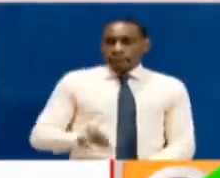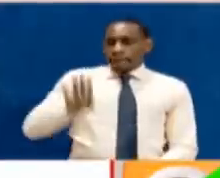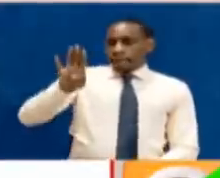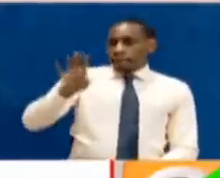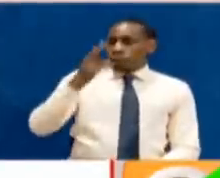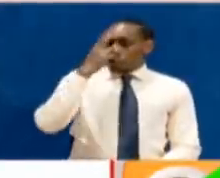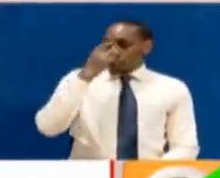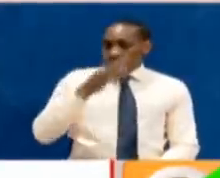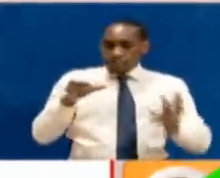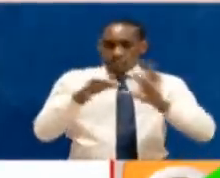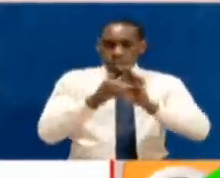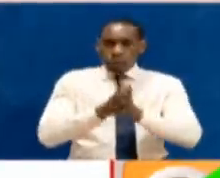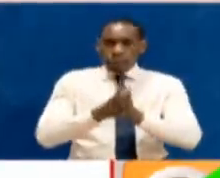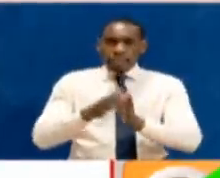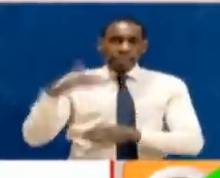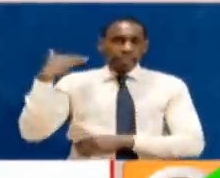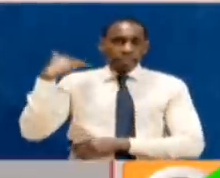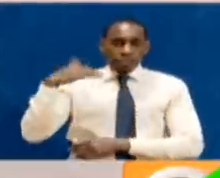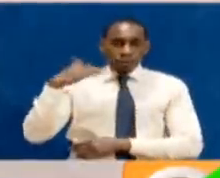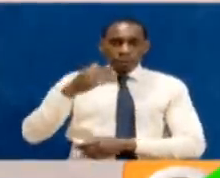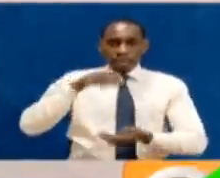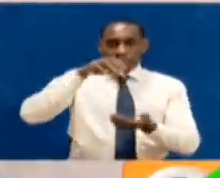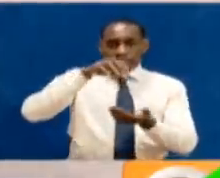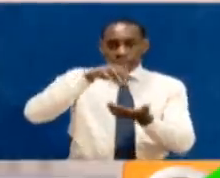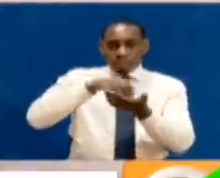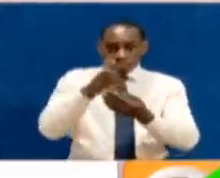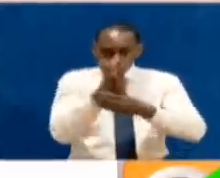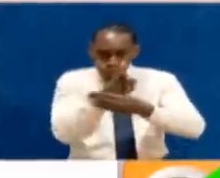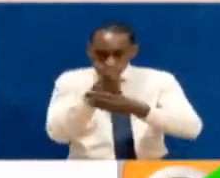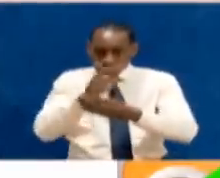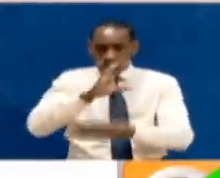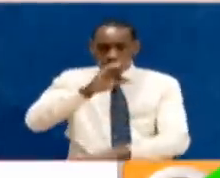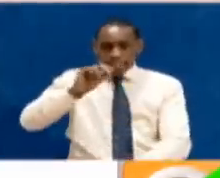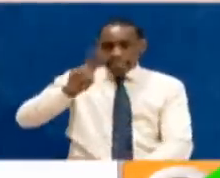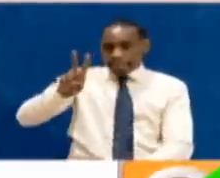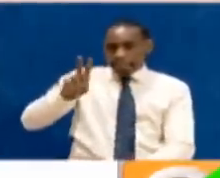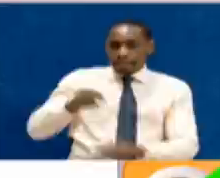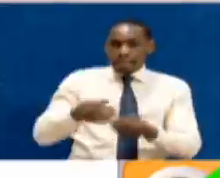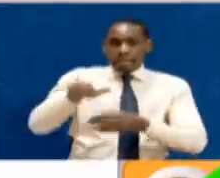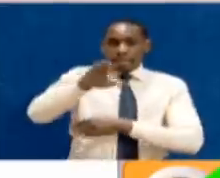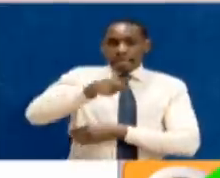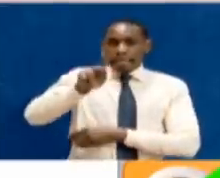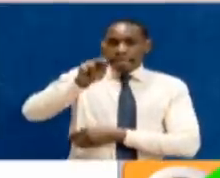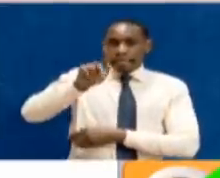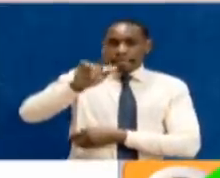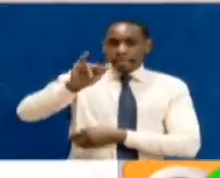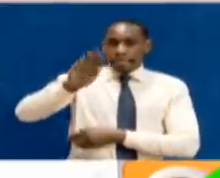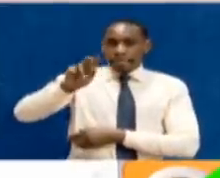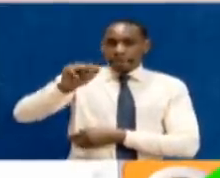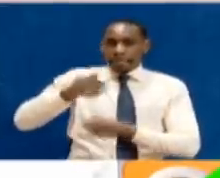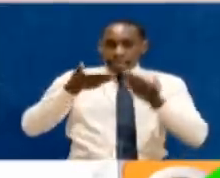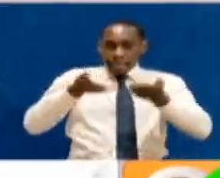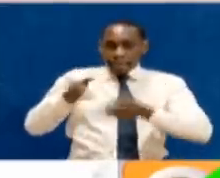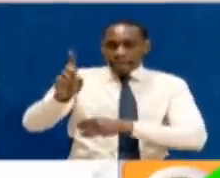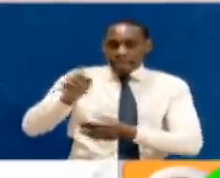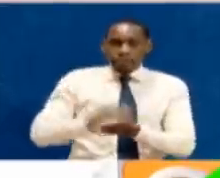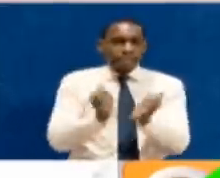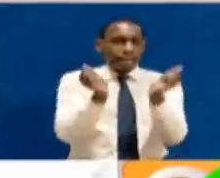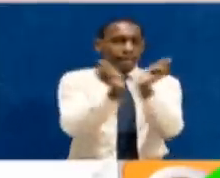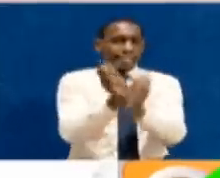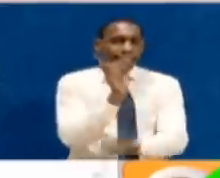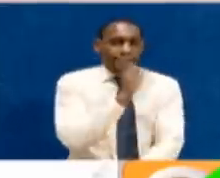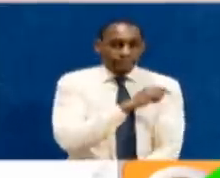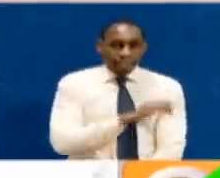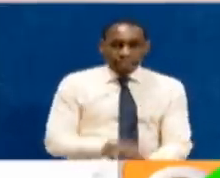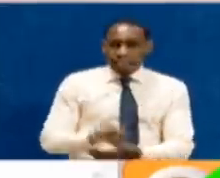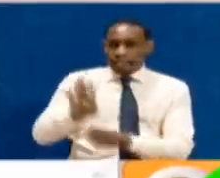Four suspects linked to a robbery incident that was captured on CCTV in Kilimani here in Nairobi have been